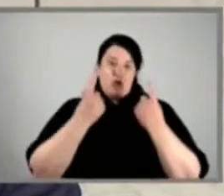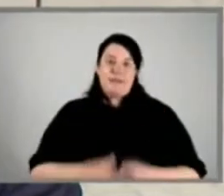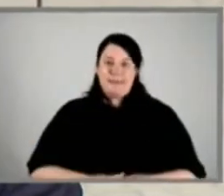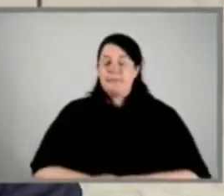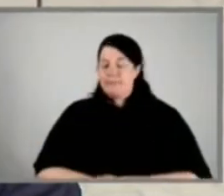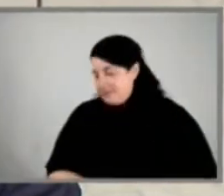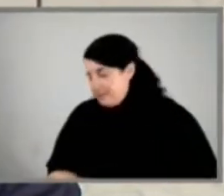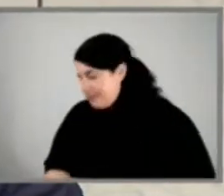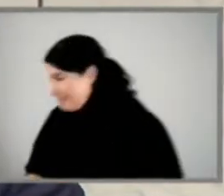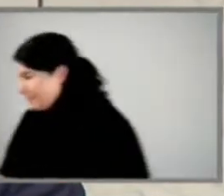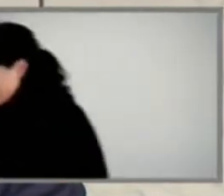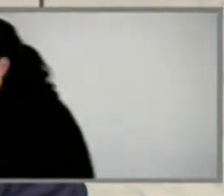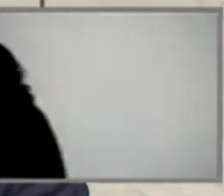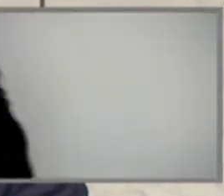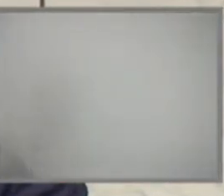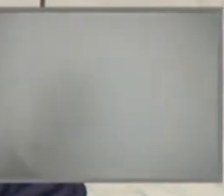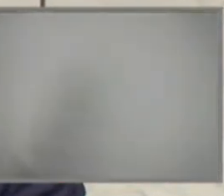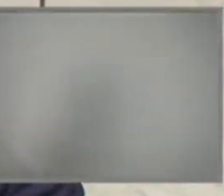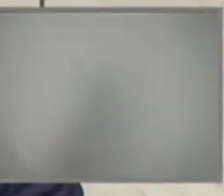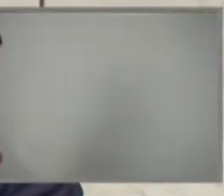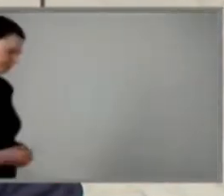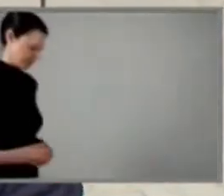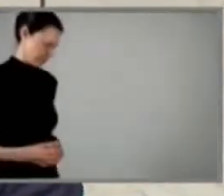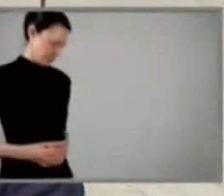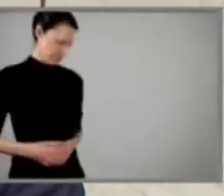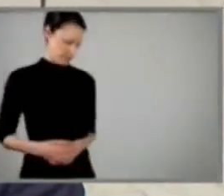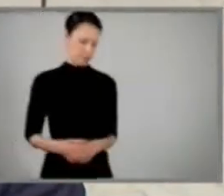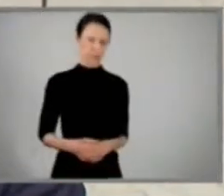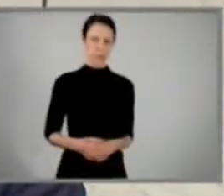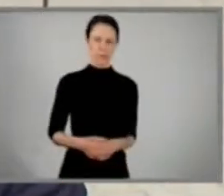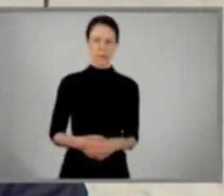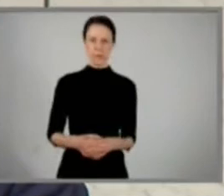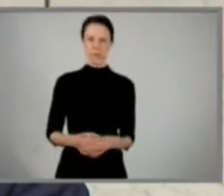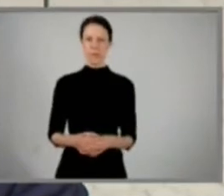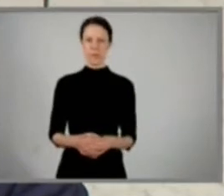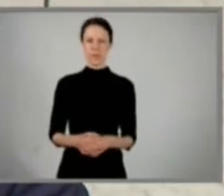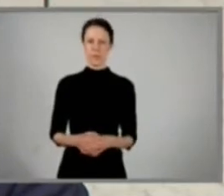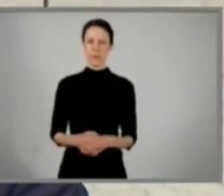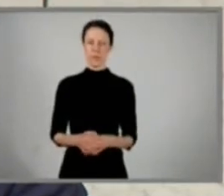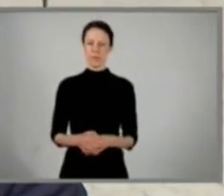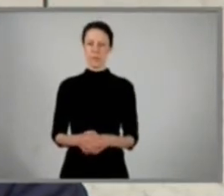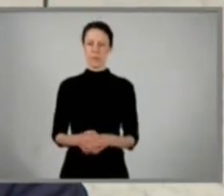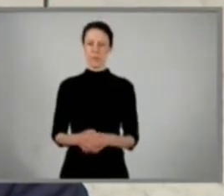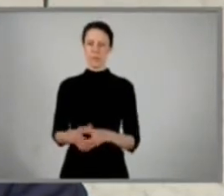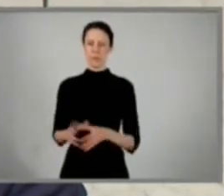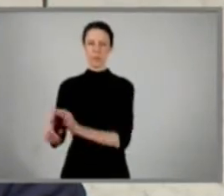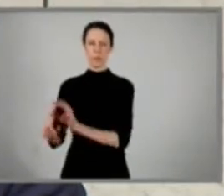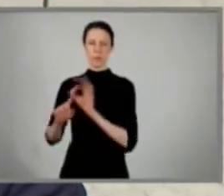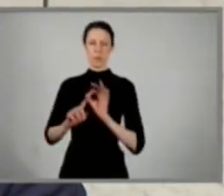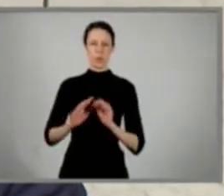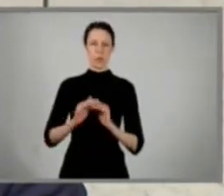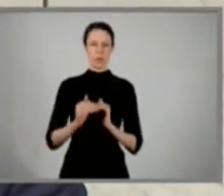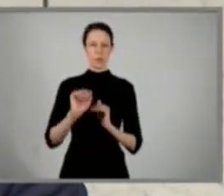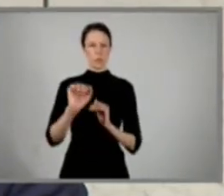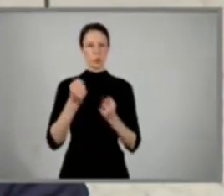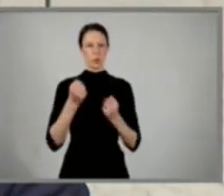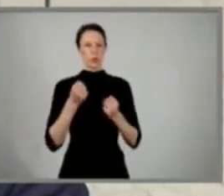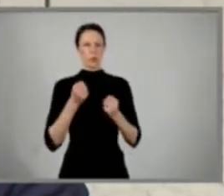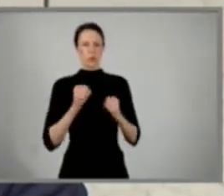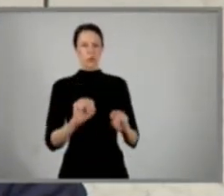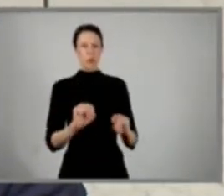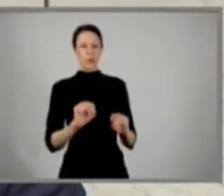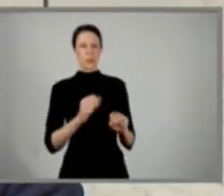Given this, do you have any strategy to try and retain this market in the longer term?